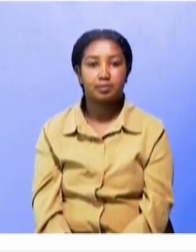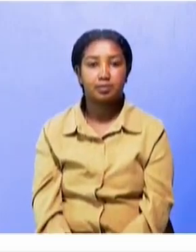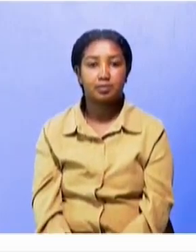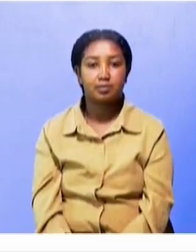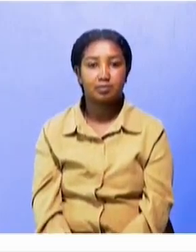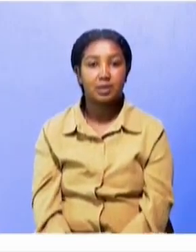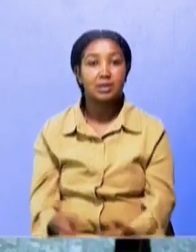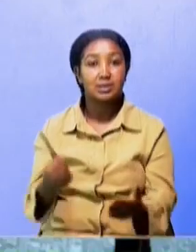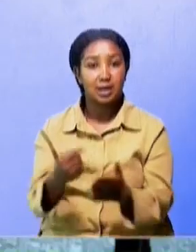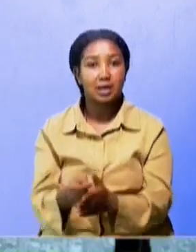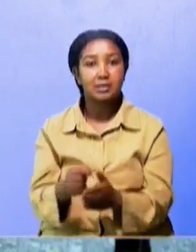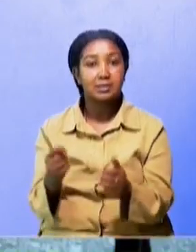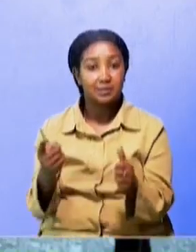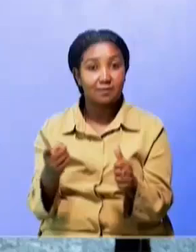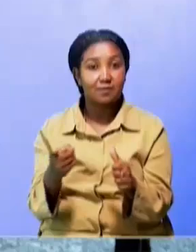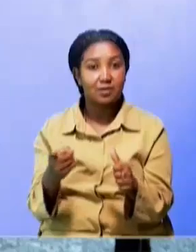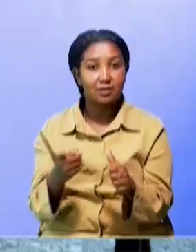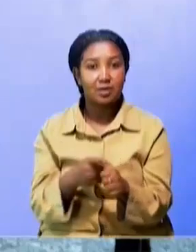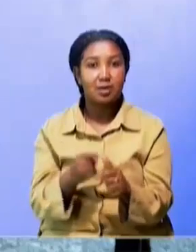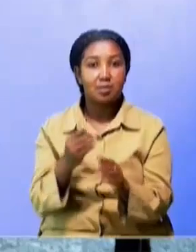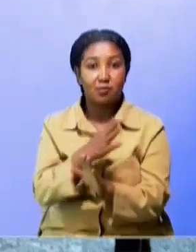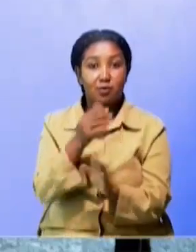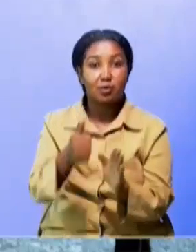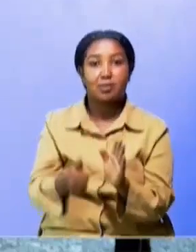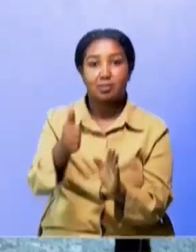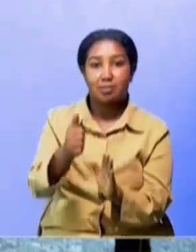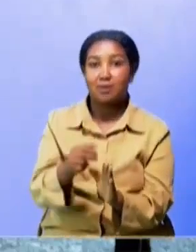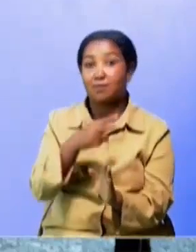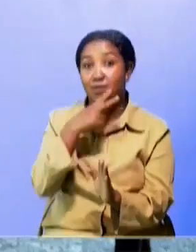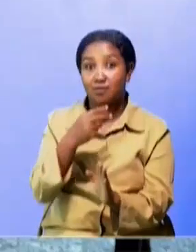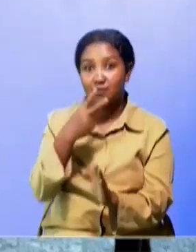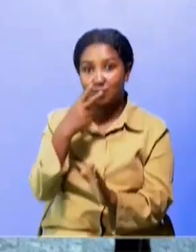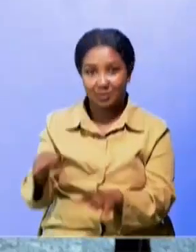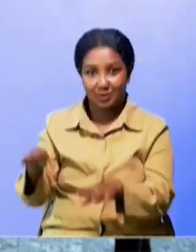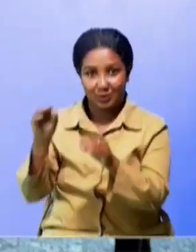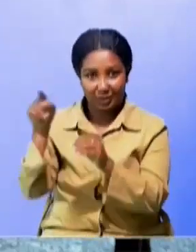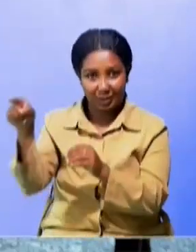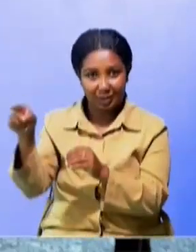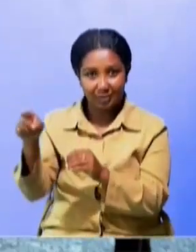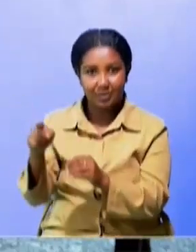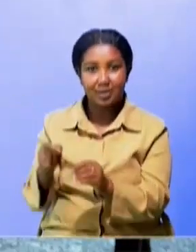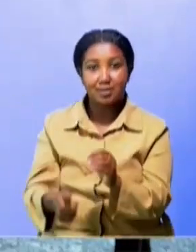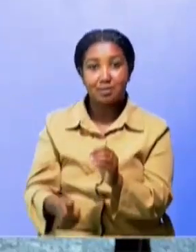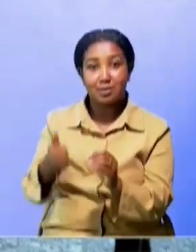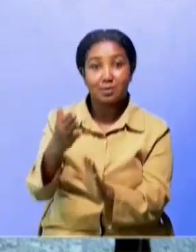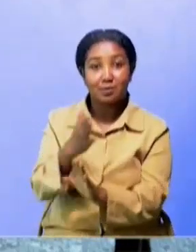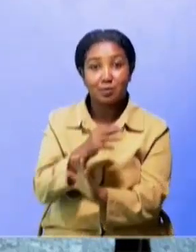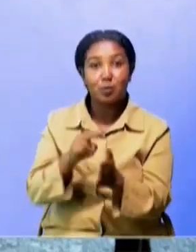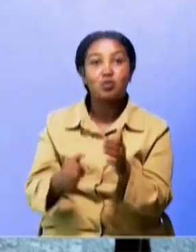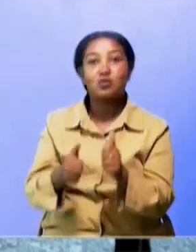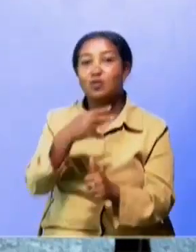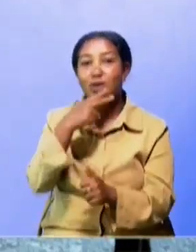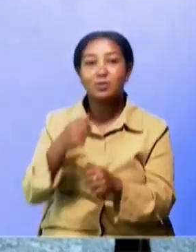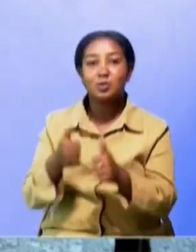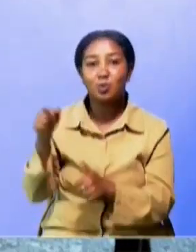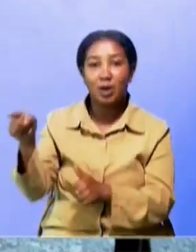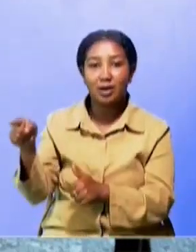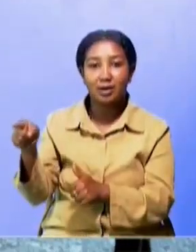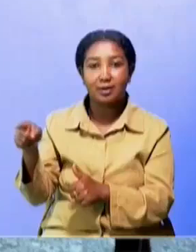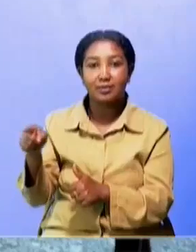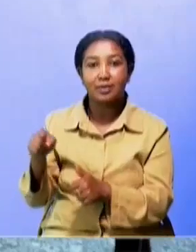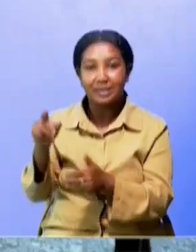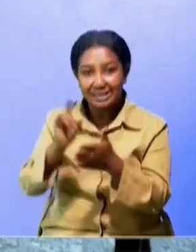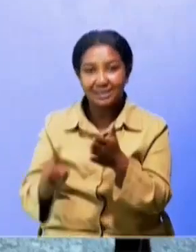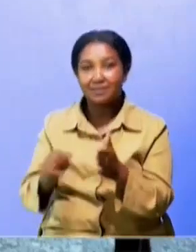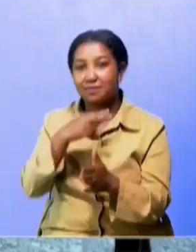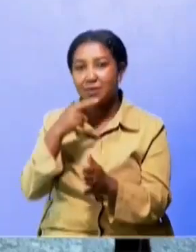Yeah, this is the first function before the main verb. Look now, students. Before the main verb means which one is the verb among the